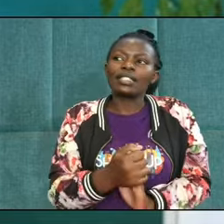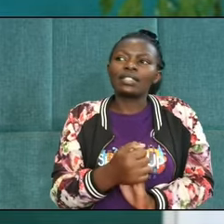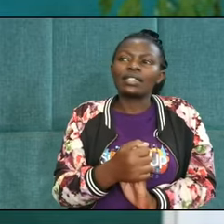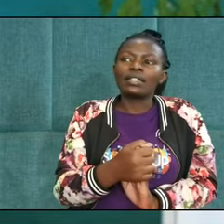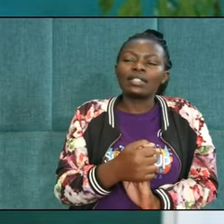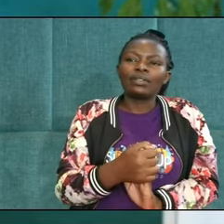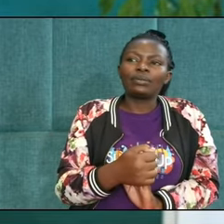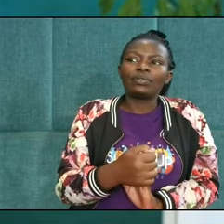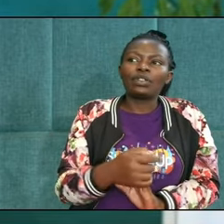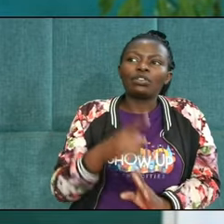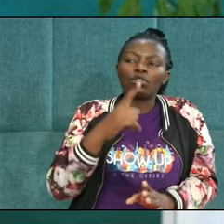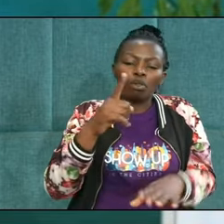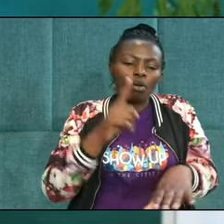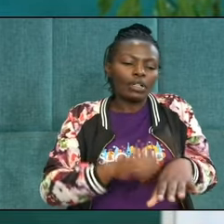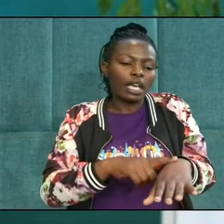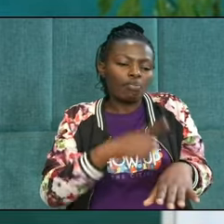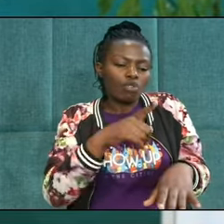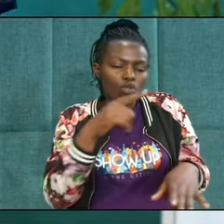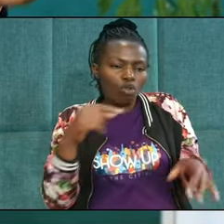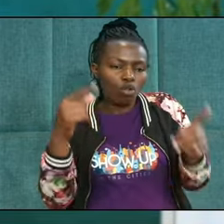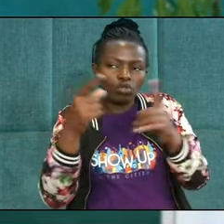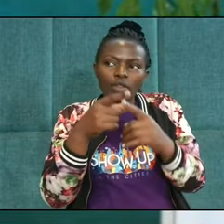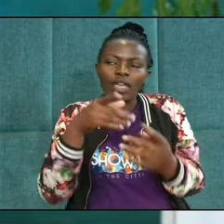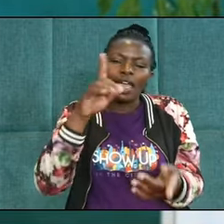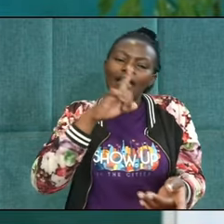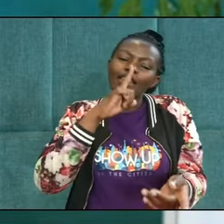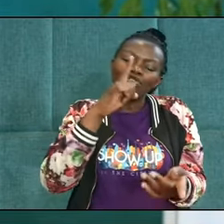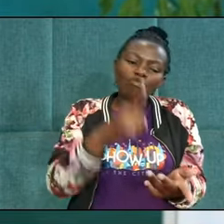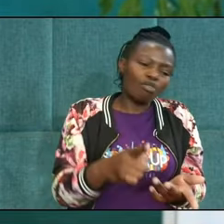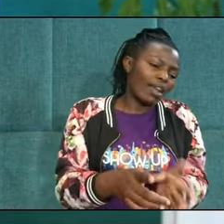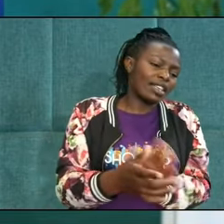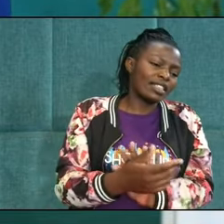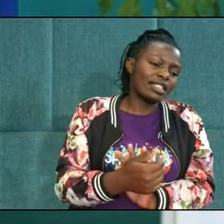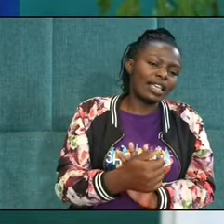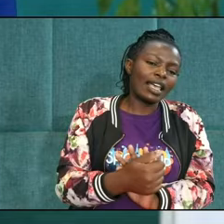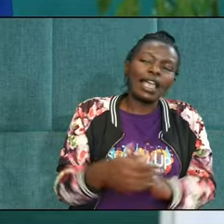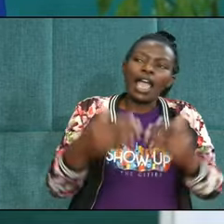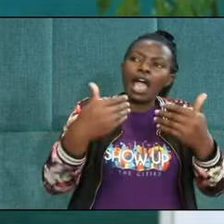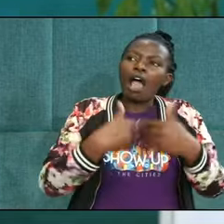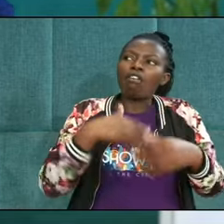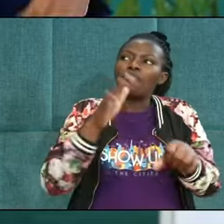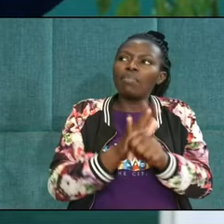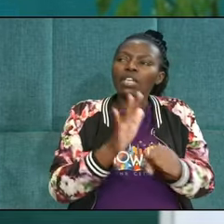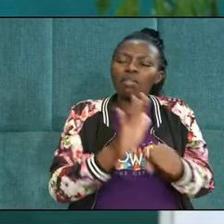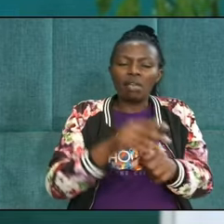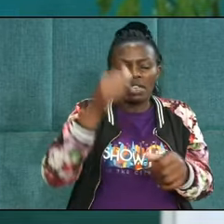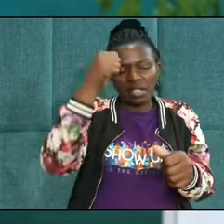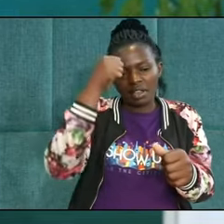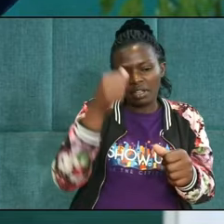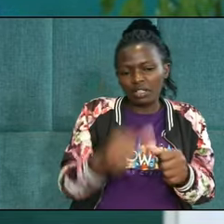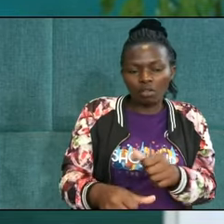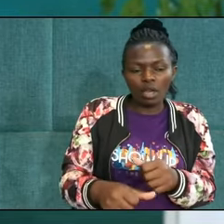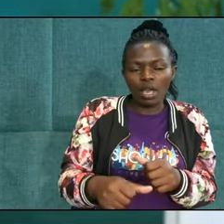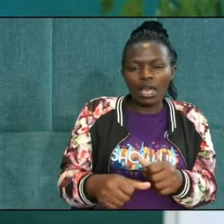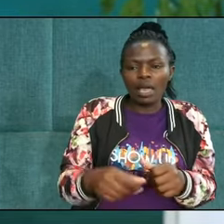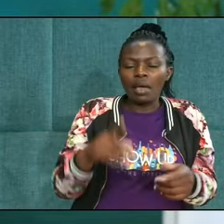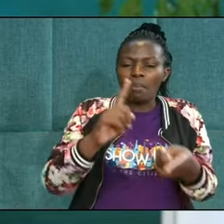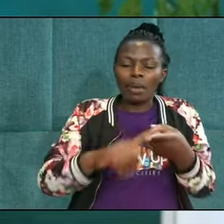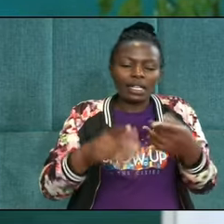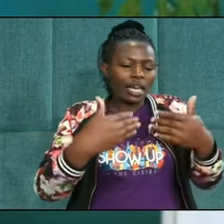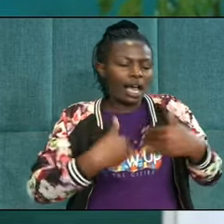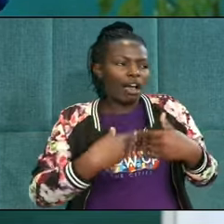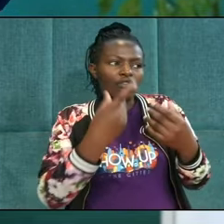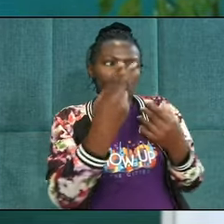go into insurance. There could be many reasons, but I have just two. Maybe it is a government